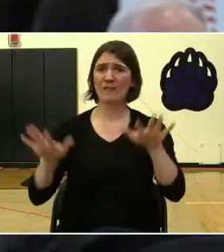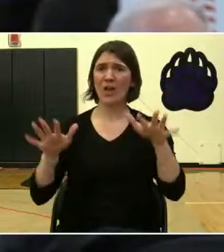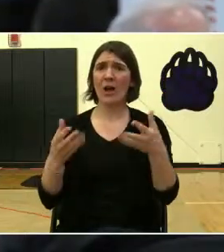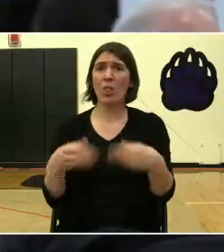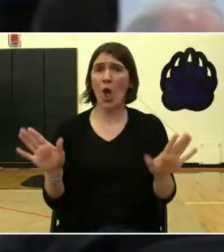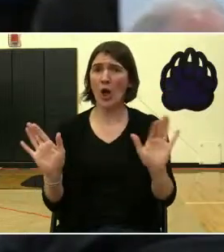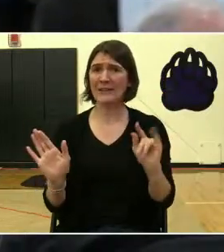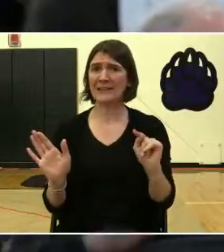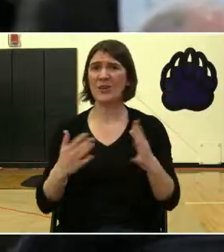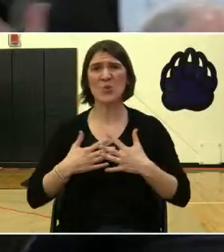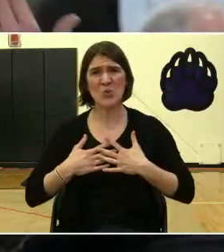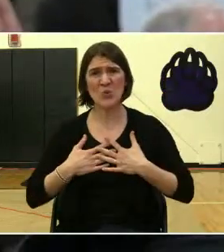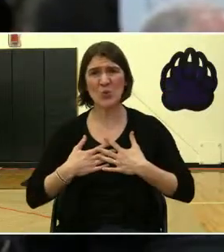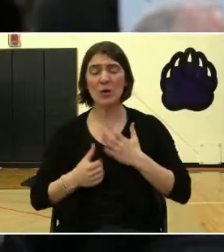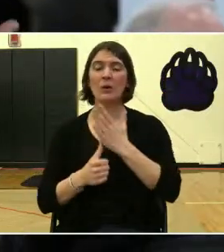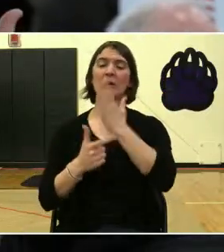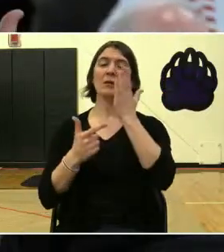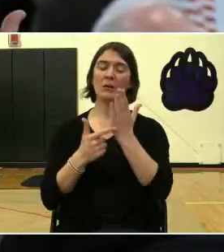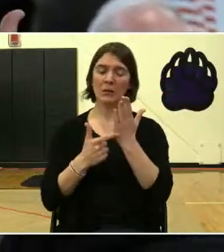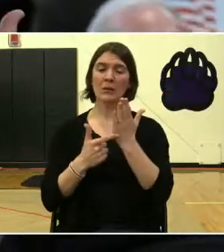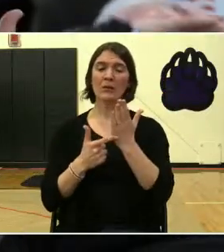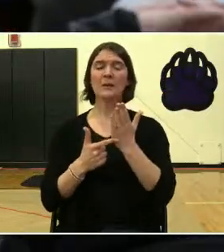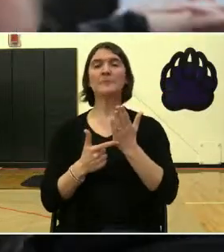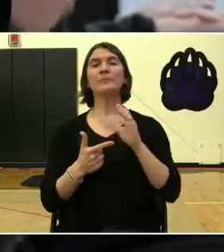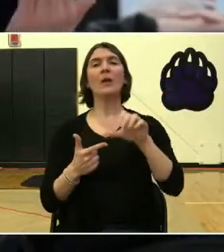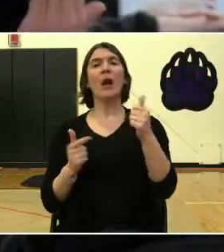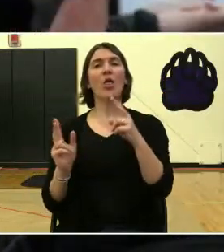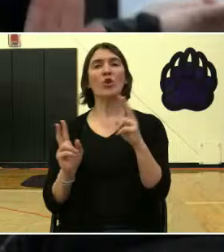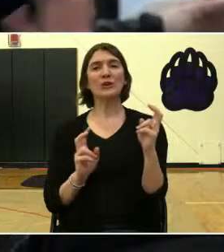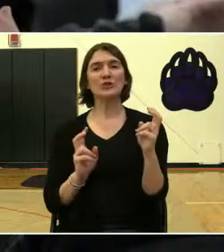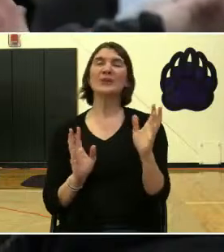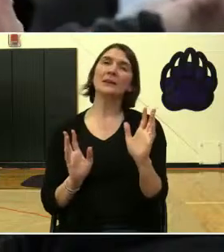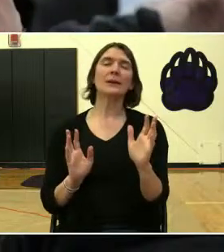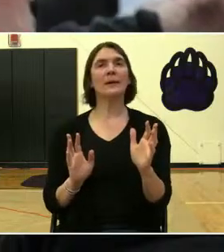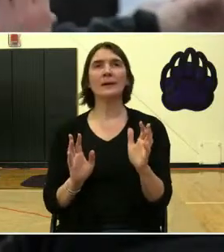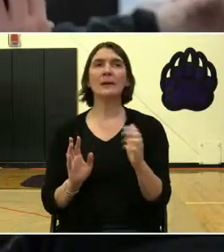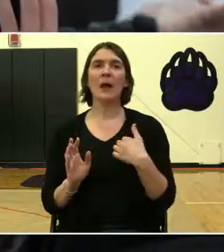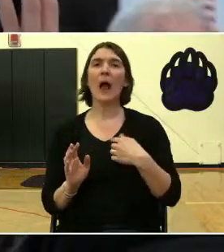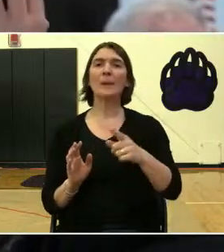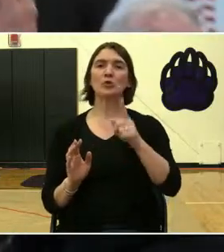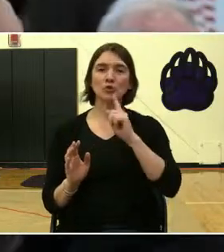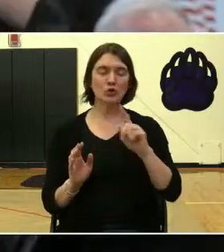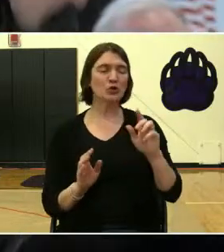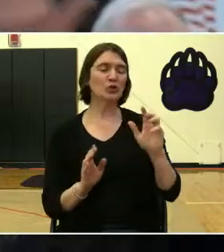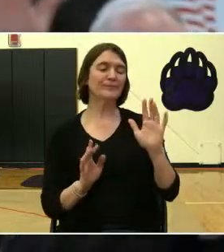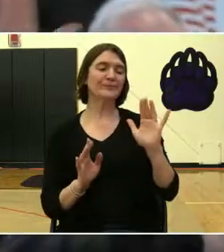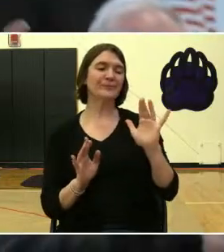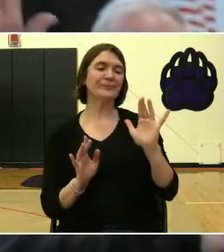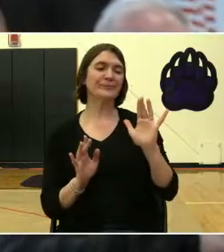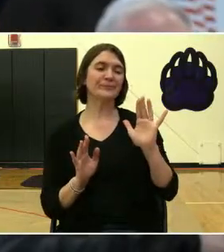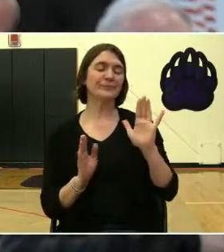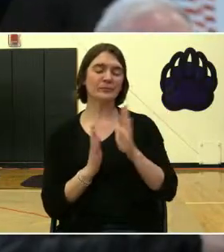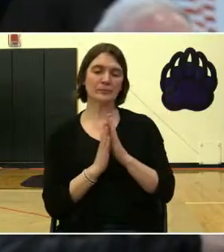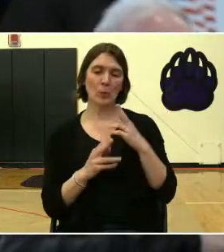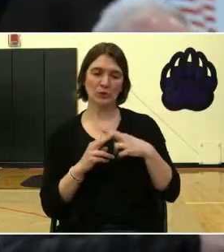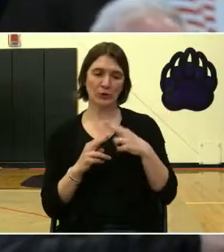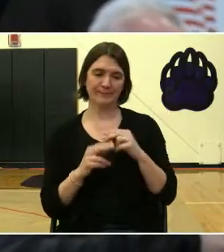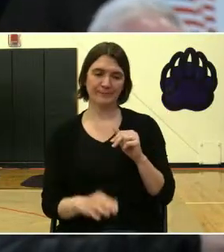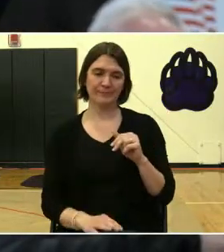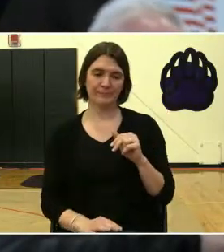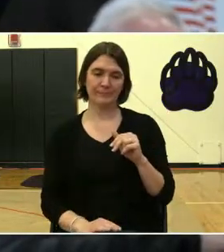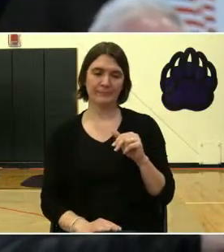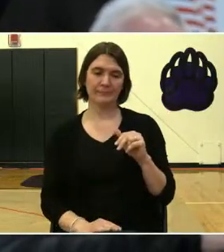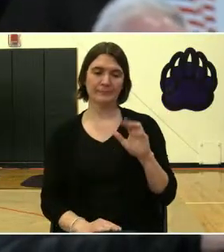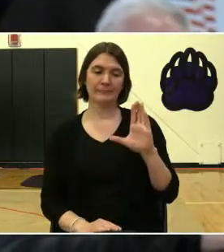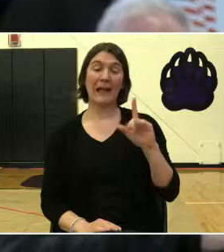and another issue um I'm not I'm sure that the the carbon or the the